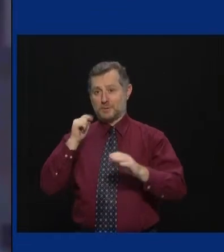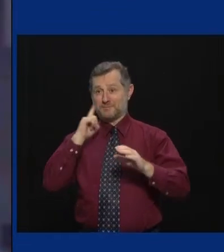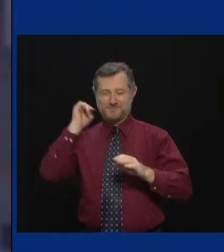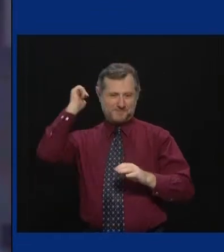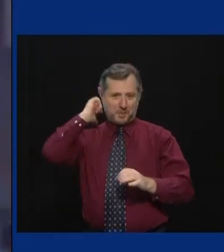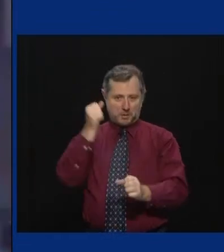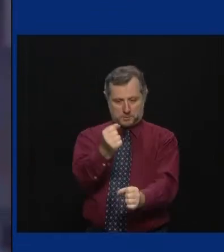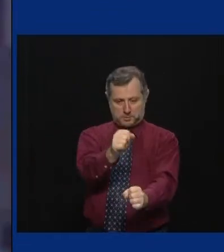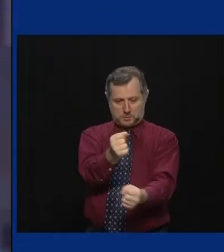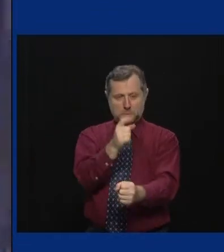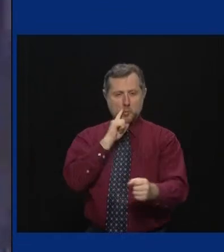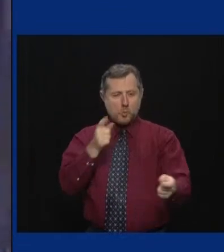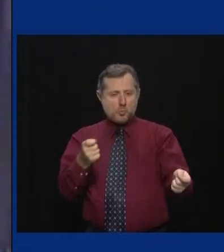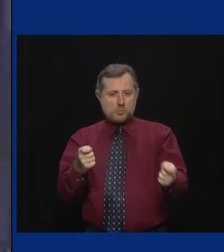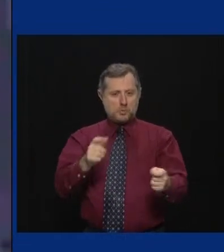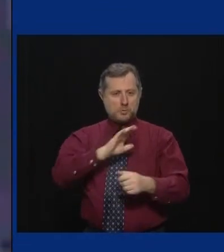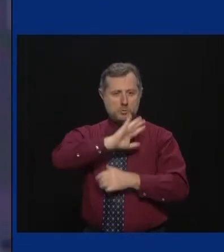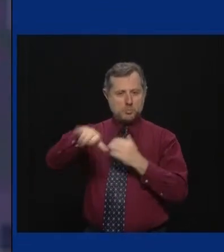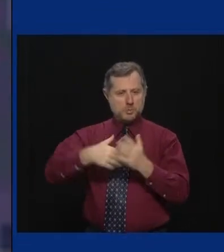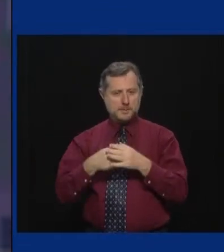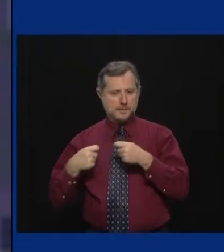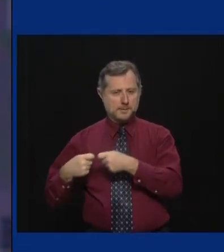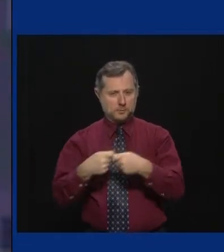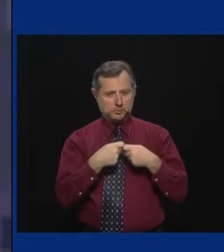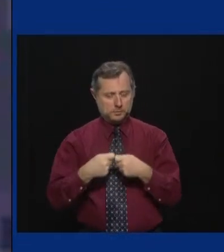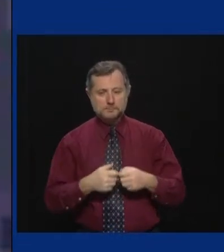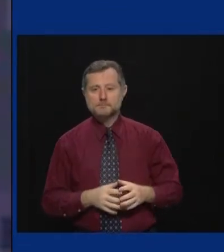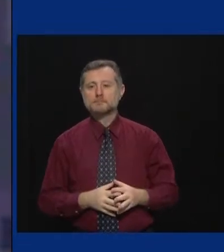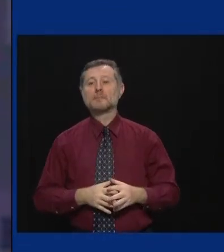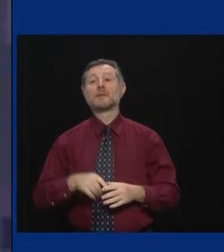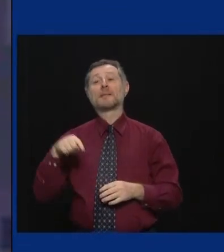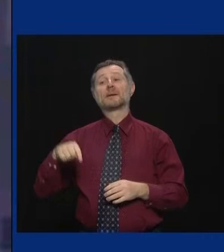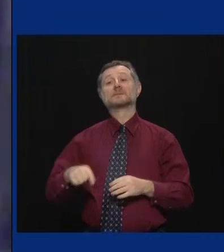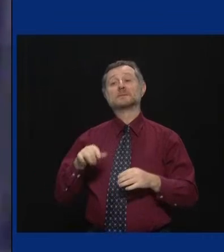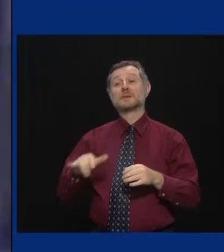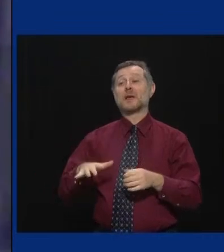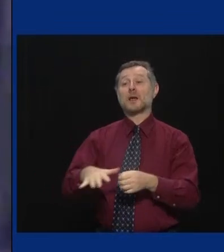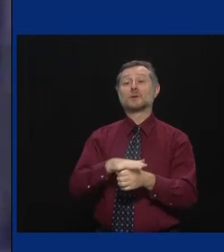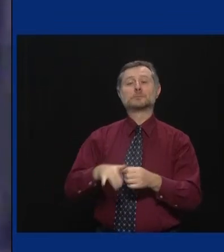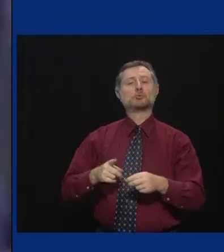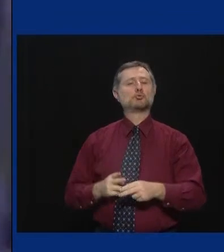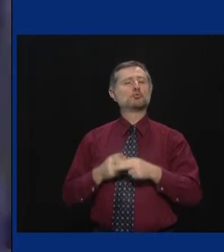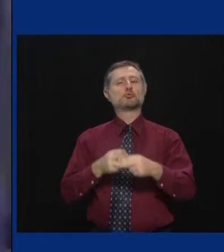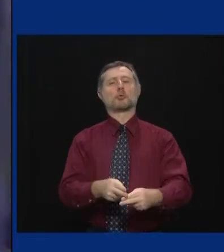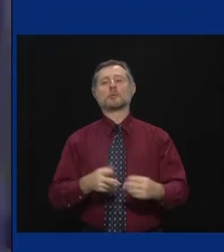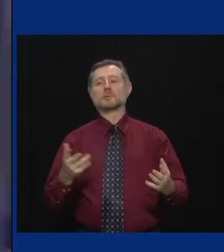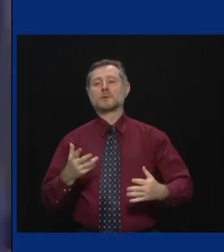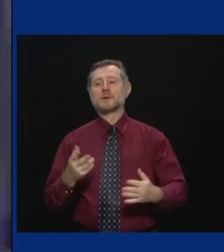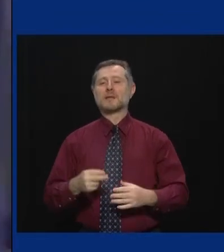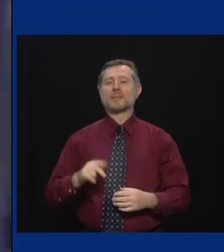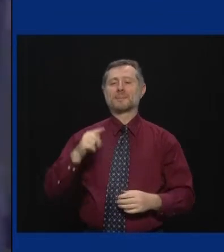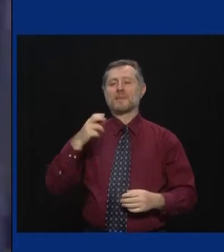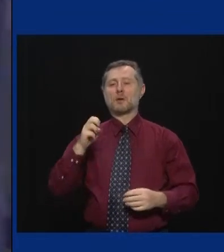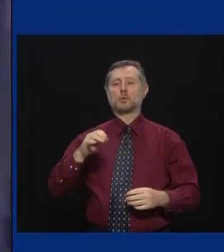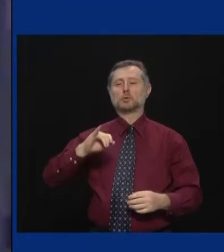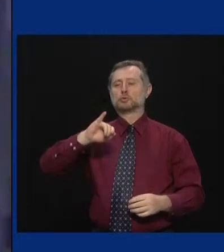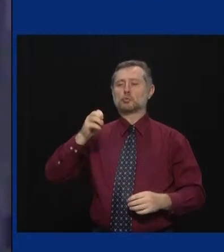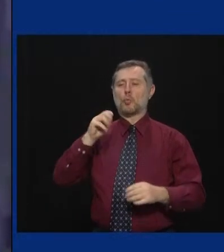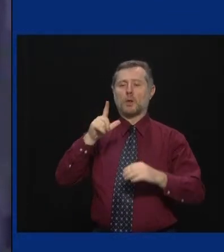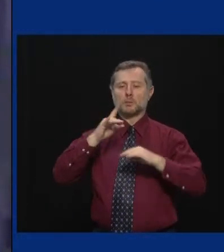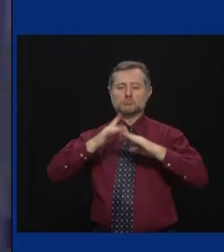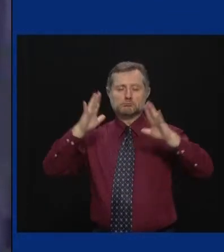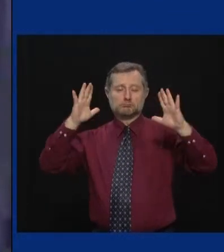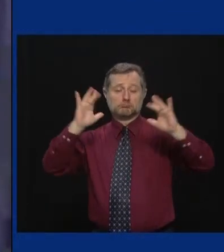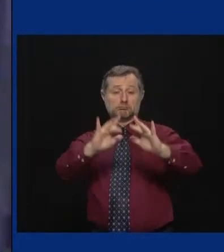This facility is often referred as the jewel in New York State's energy system, this Niagara Power